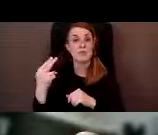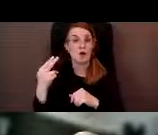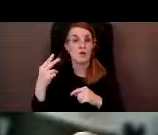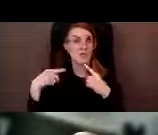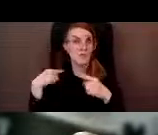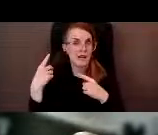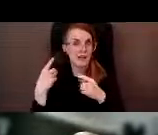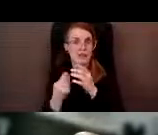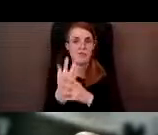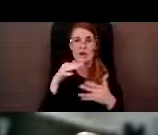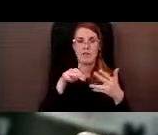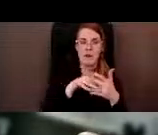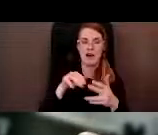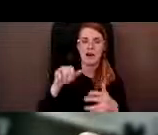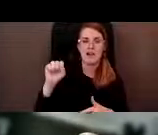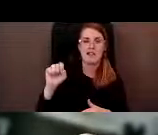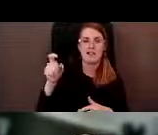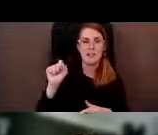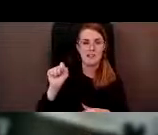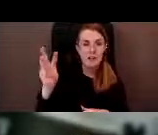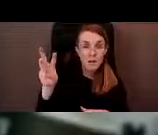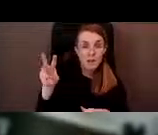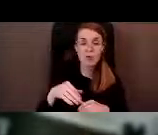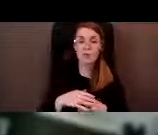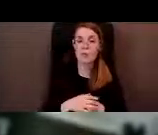South by Southwest festivals.